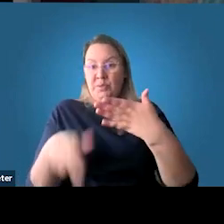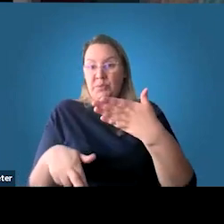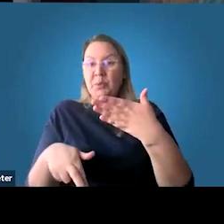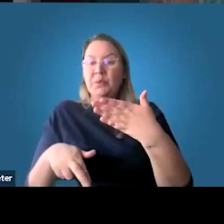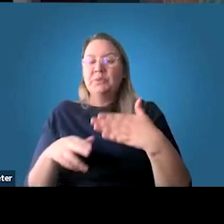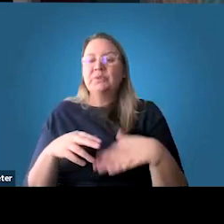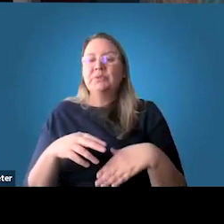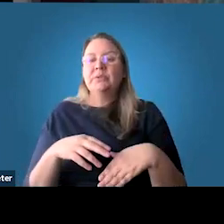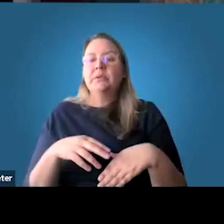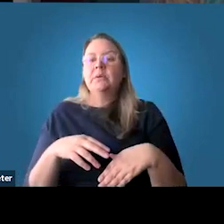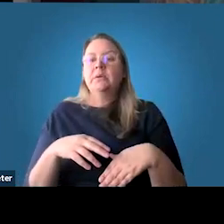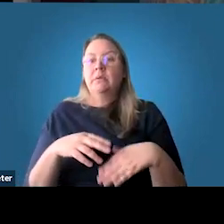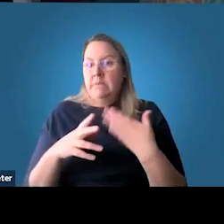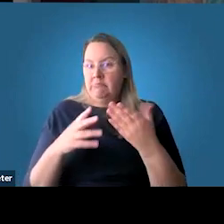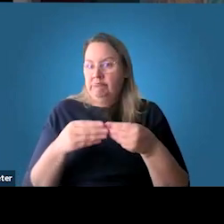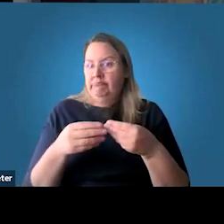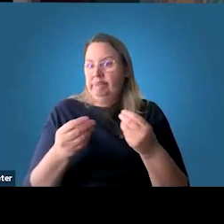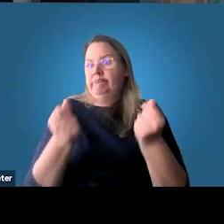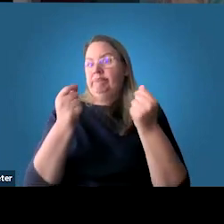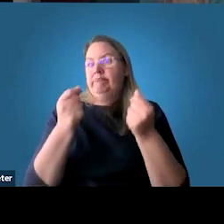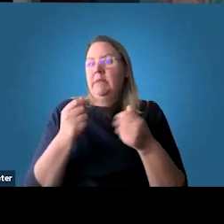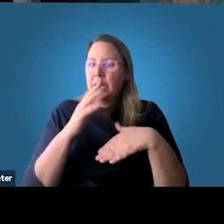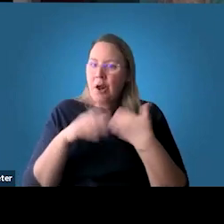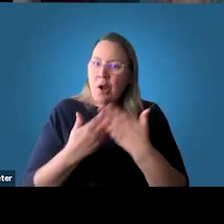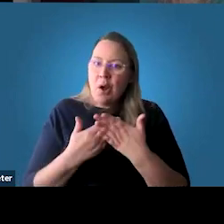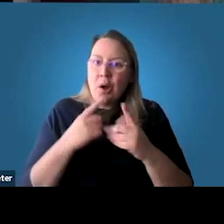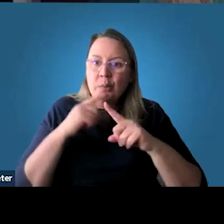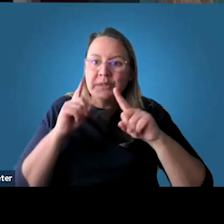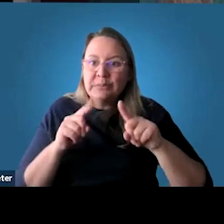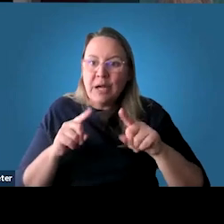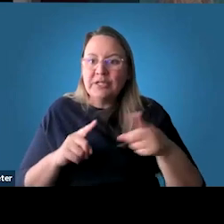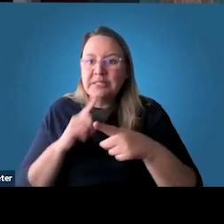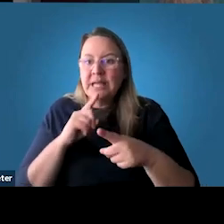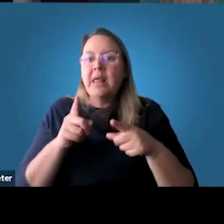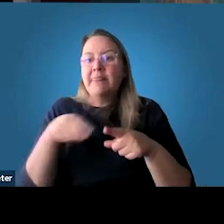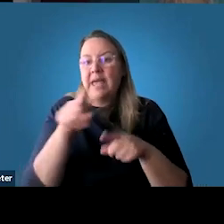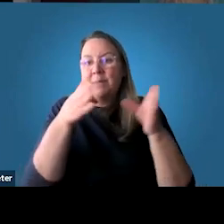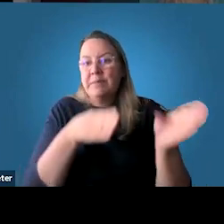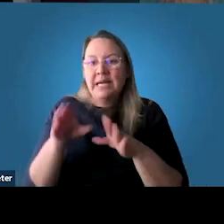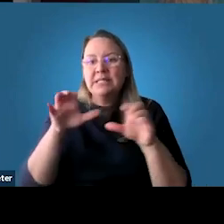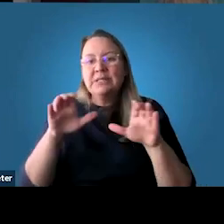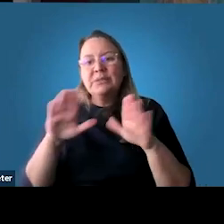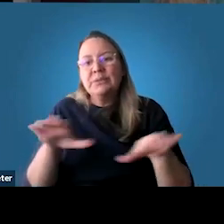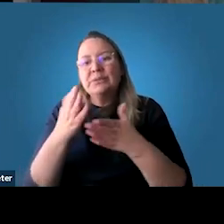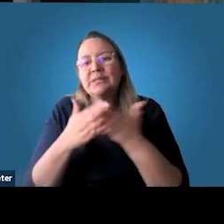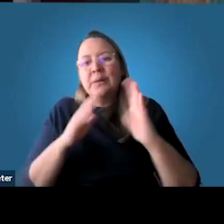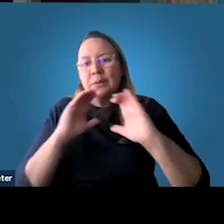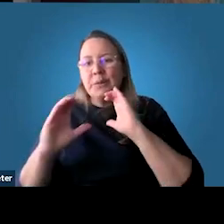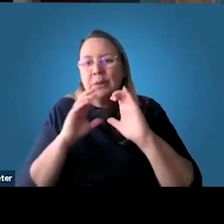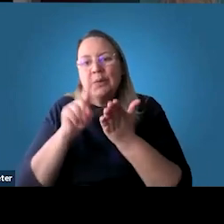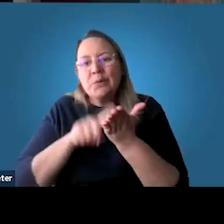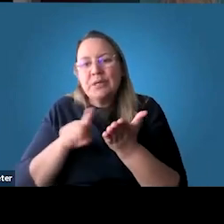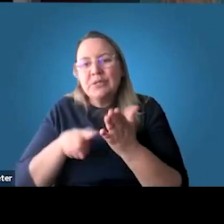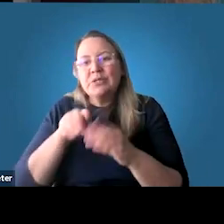was especially excited about was that nearly all survey respondents said that they plan to do some type of communications research